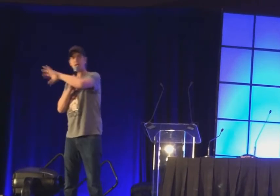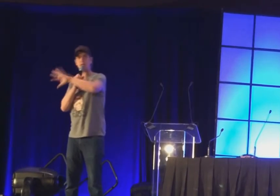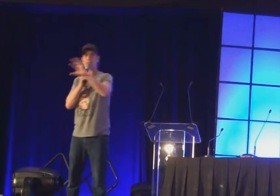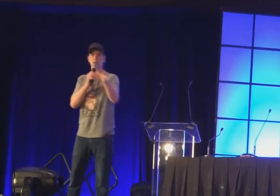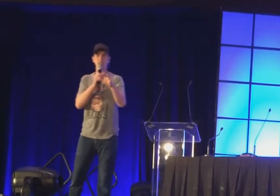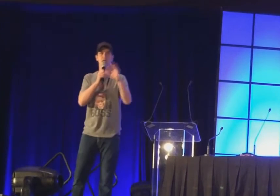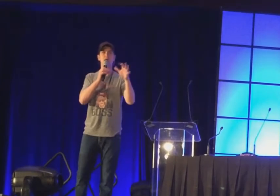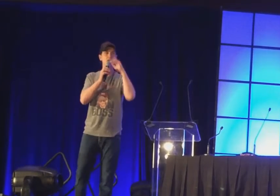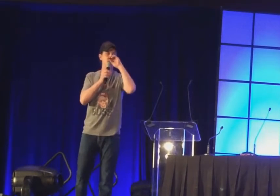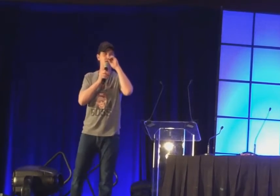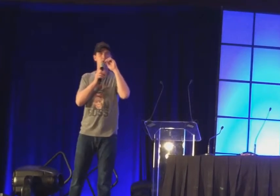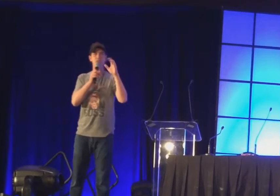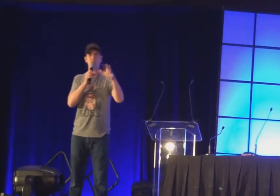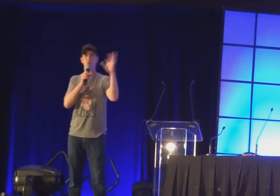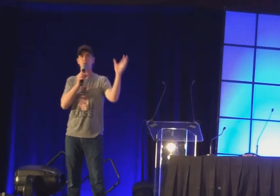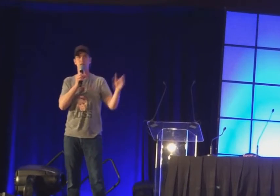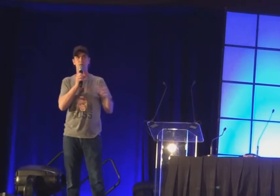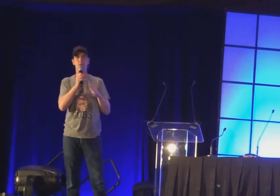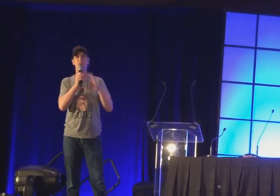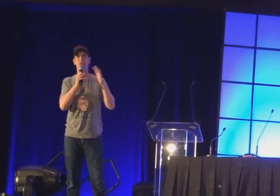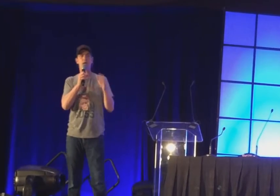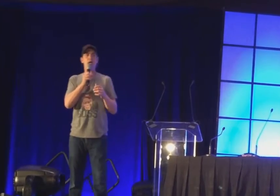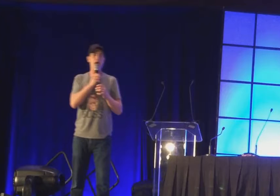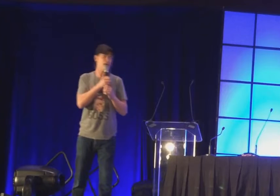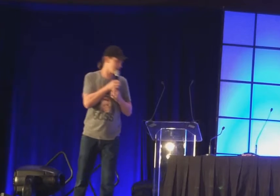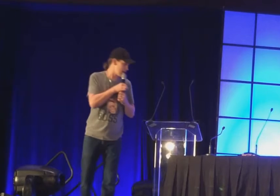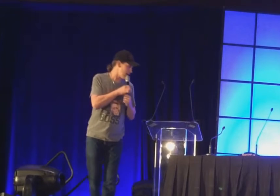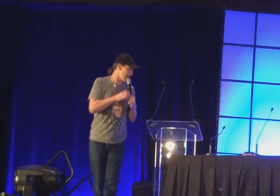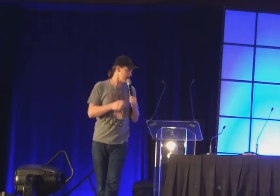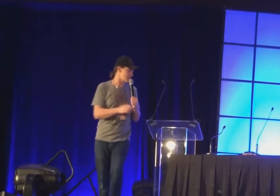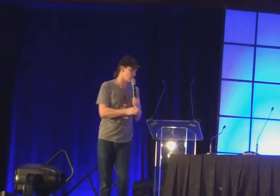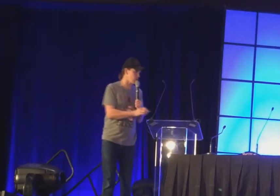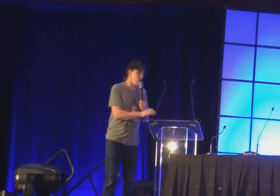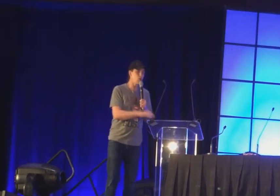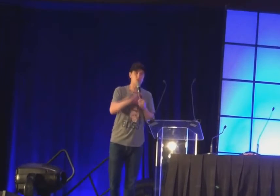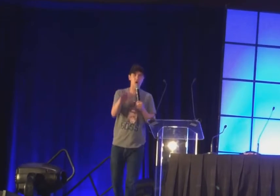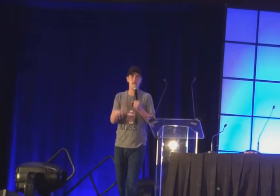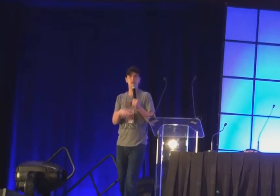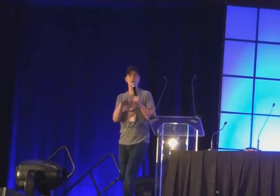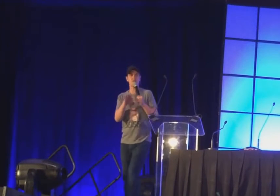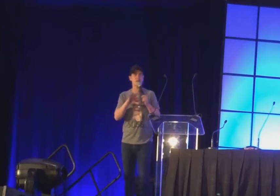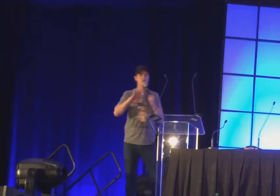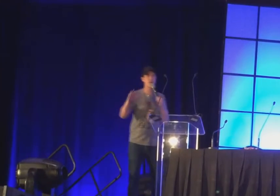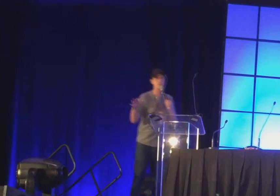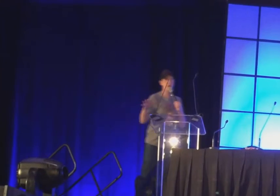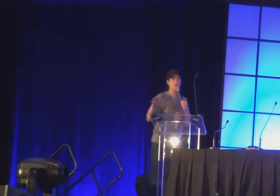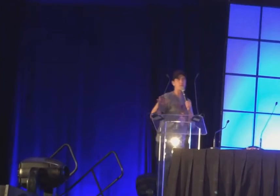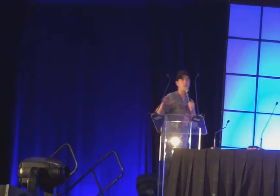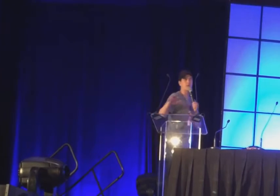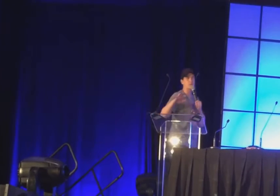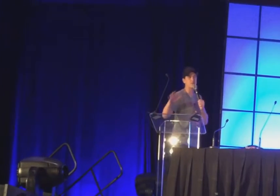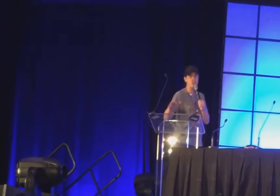mess. And then he's like, look, his daughter was getting older, and so we were talking, and it's not like we